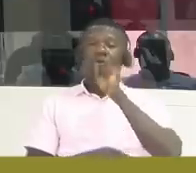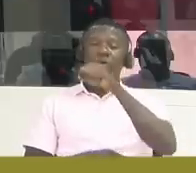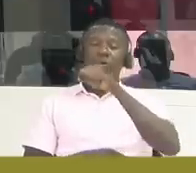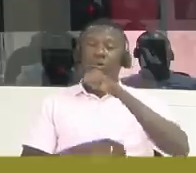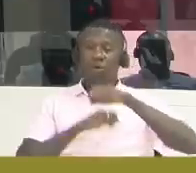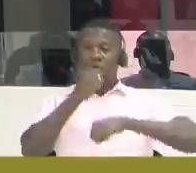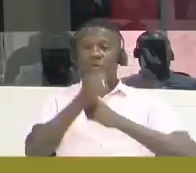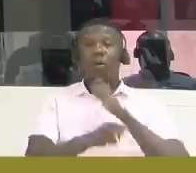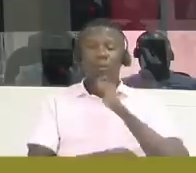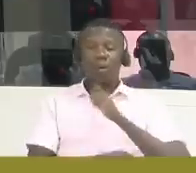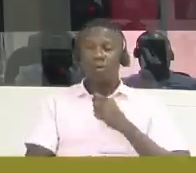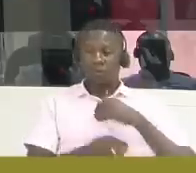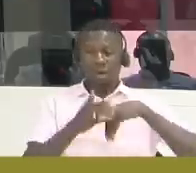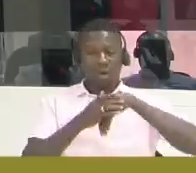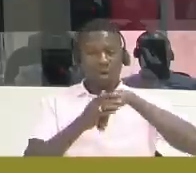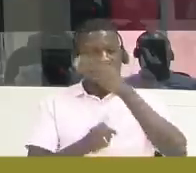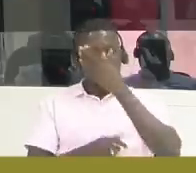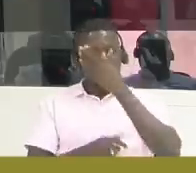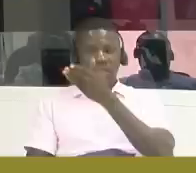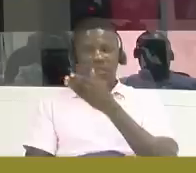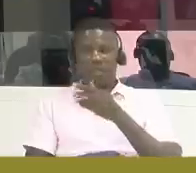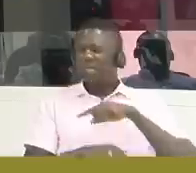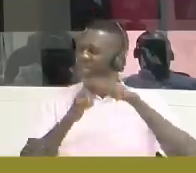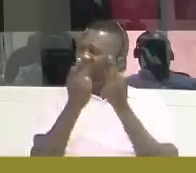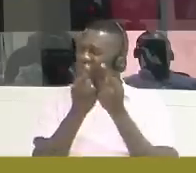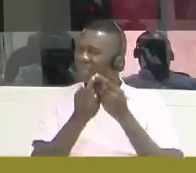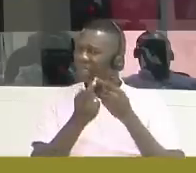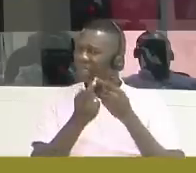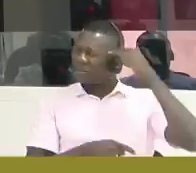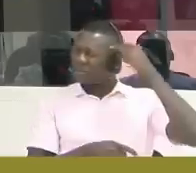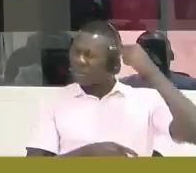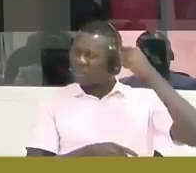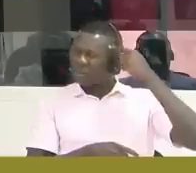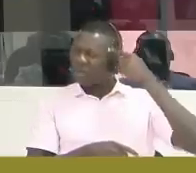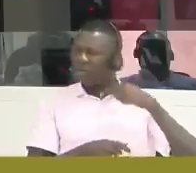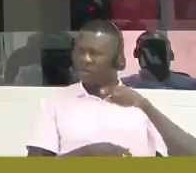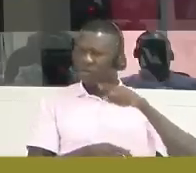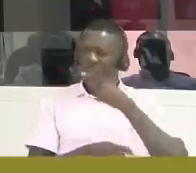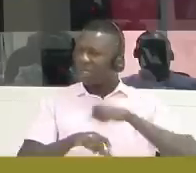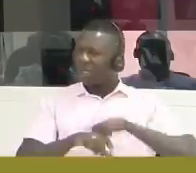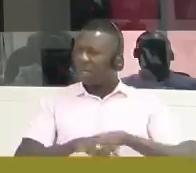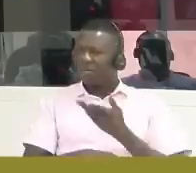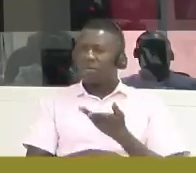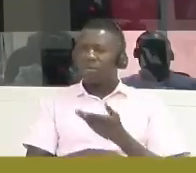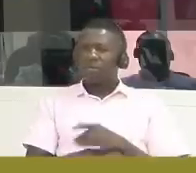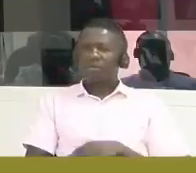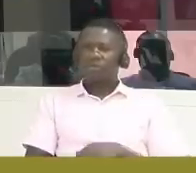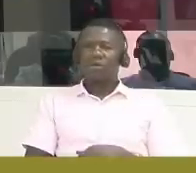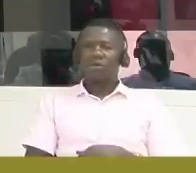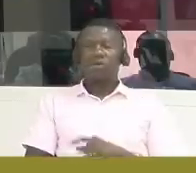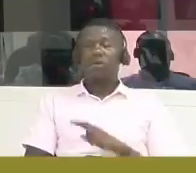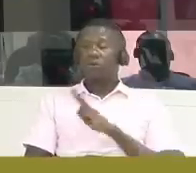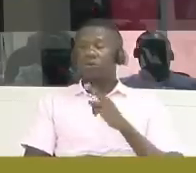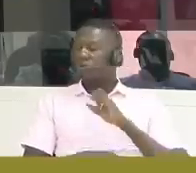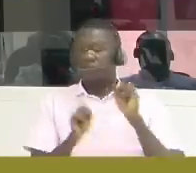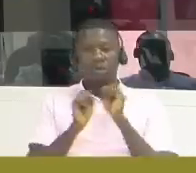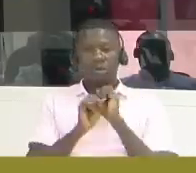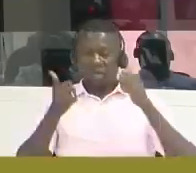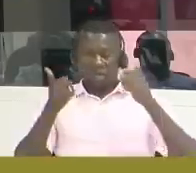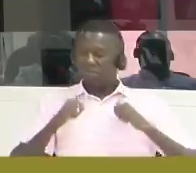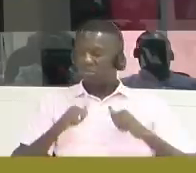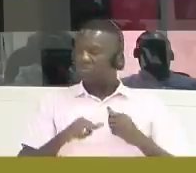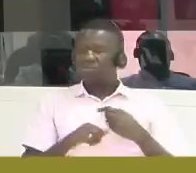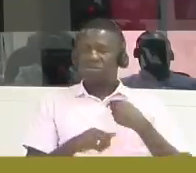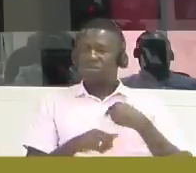that point? No, nothing came to my mind at that time, because knowing my husband, he was very active at that time. He was very active.